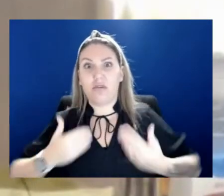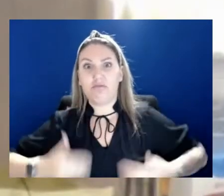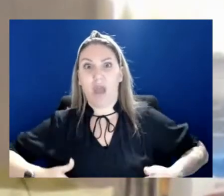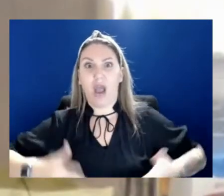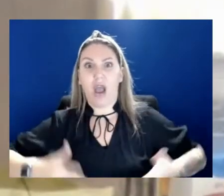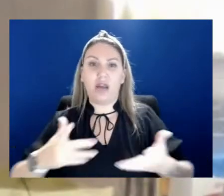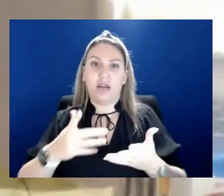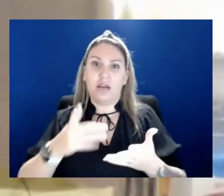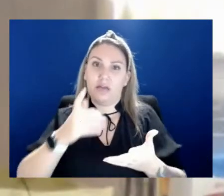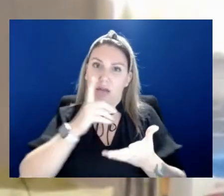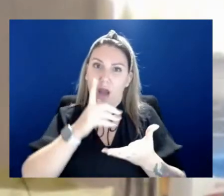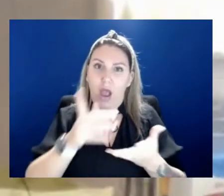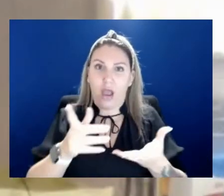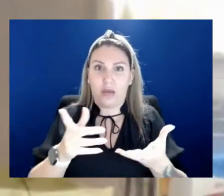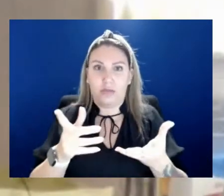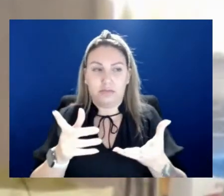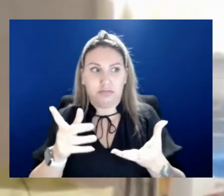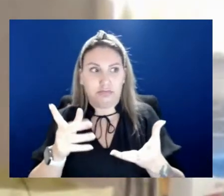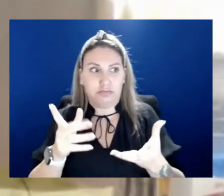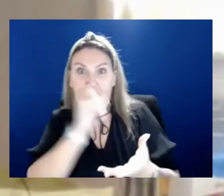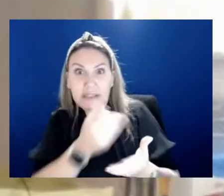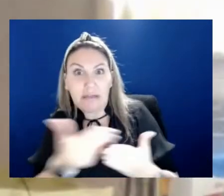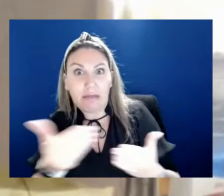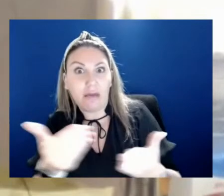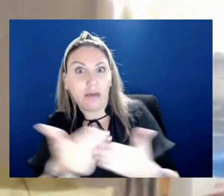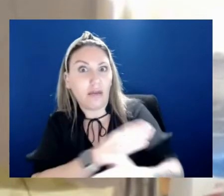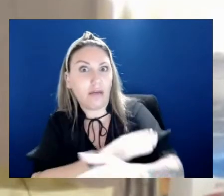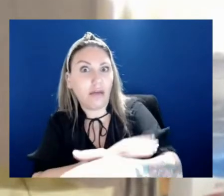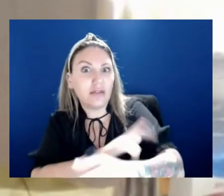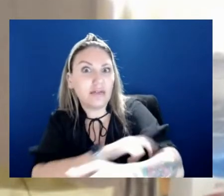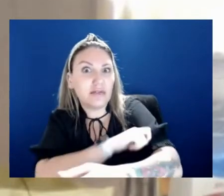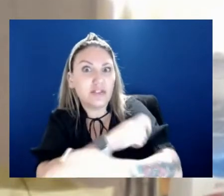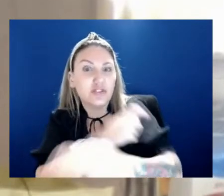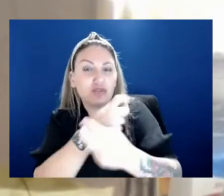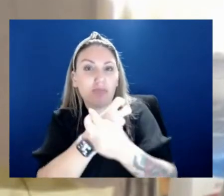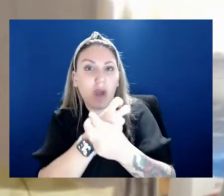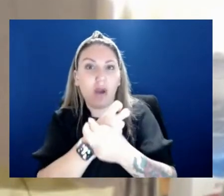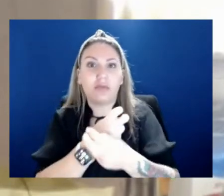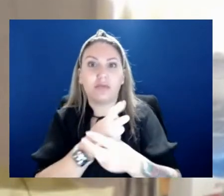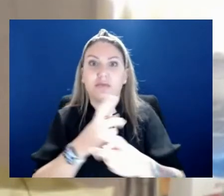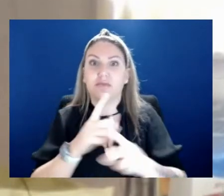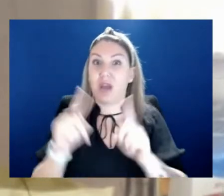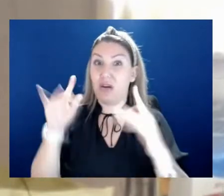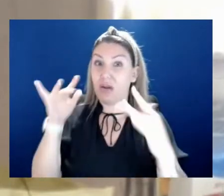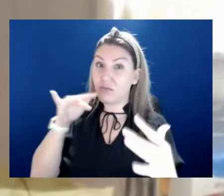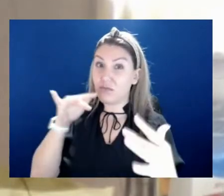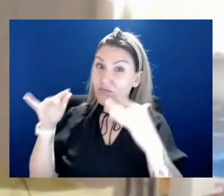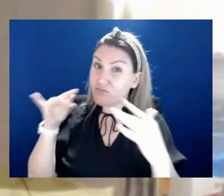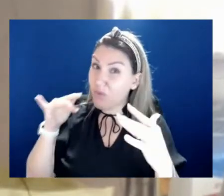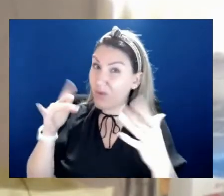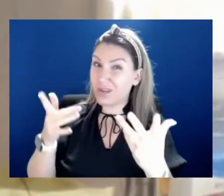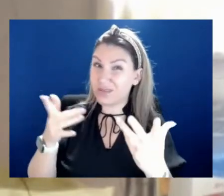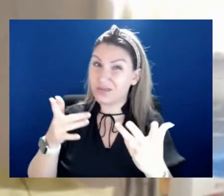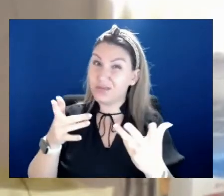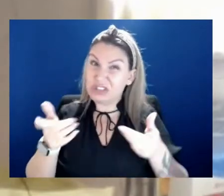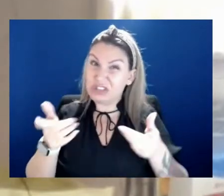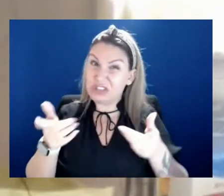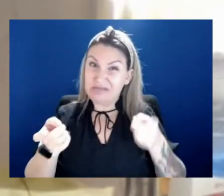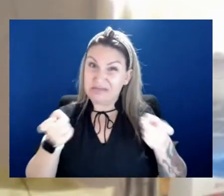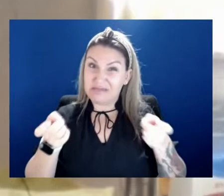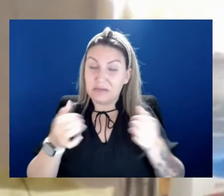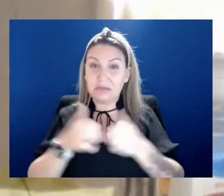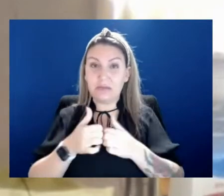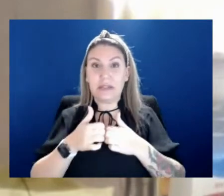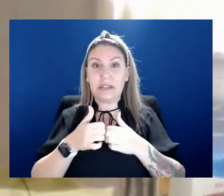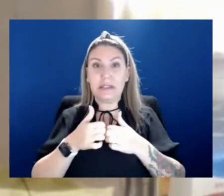tissue. In a wartime zone, it's a high energy, and oftentimes you have to deal with tissue